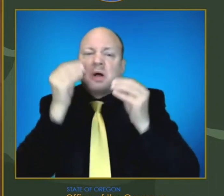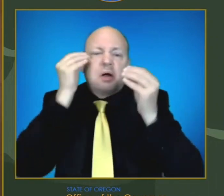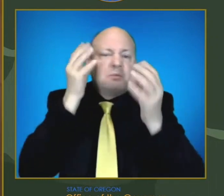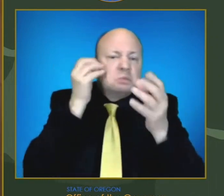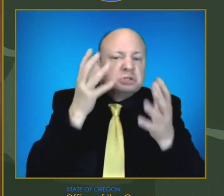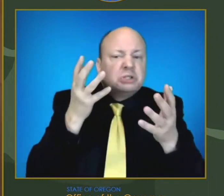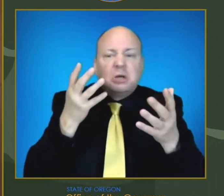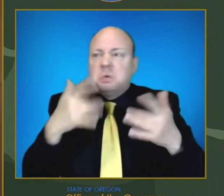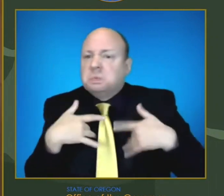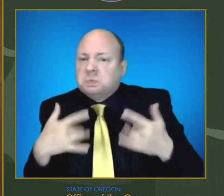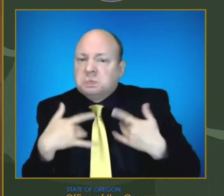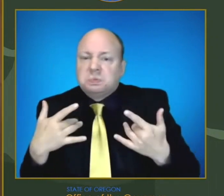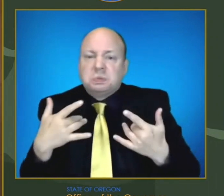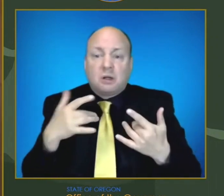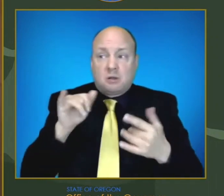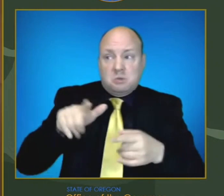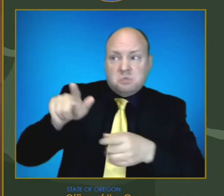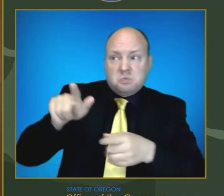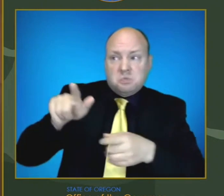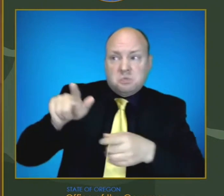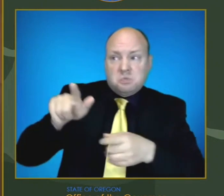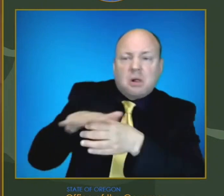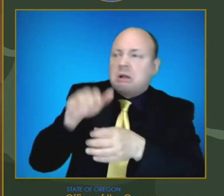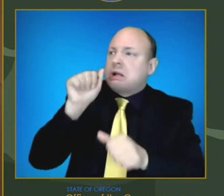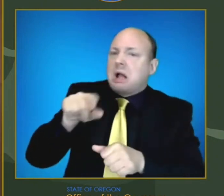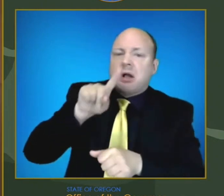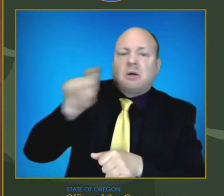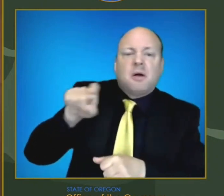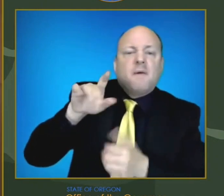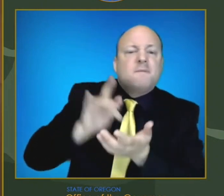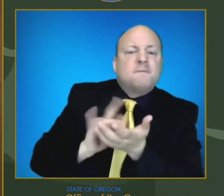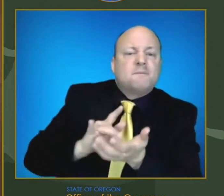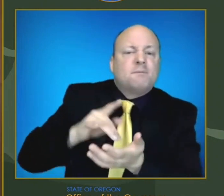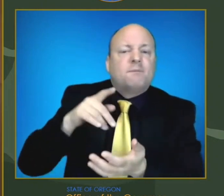and ask the pharmacist. Our website,